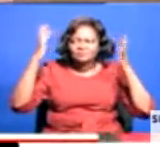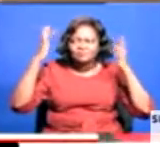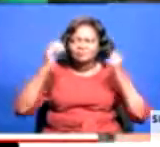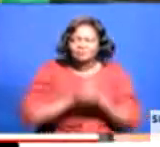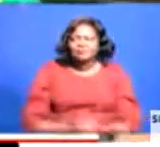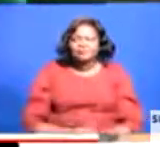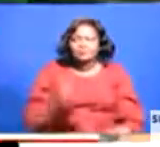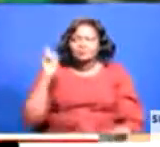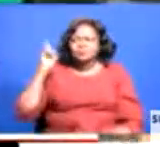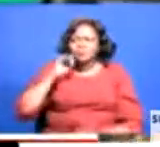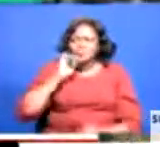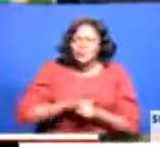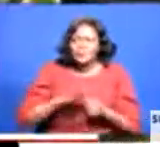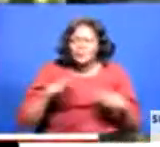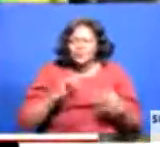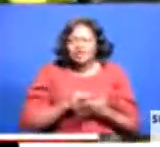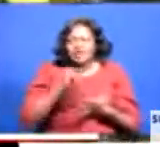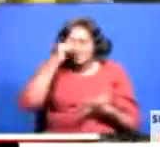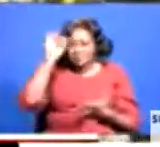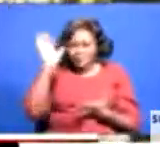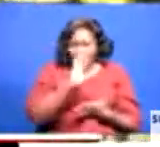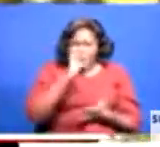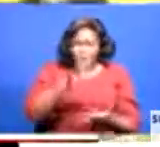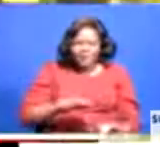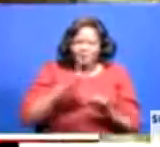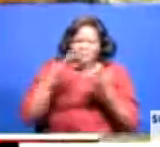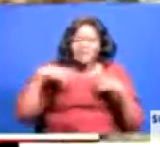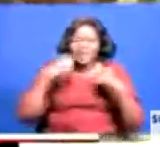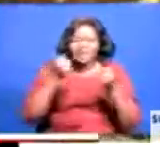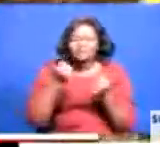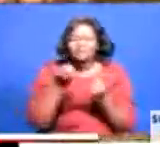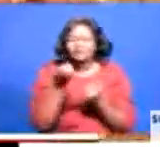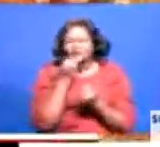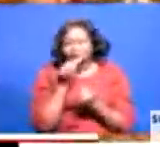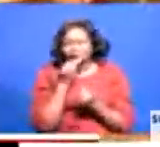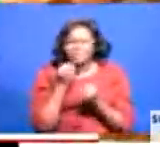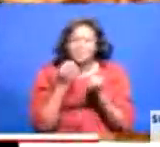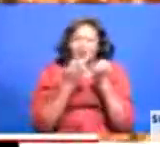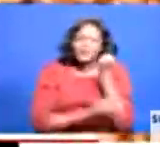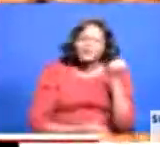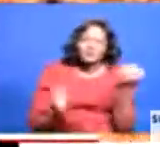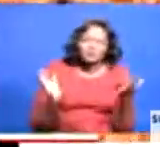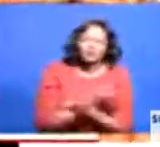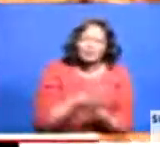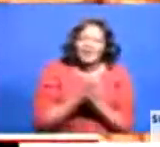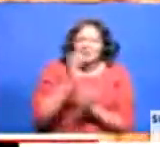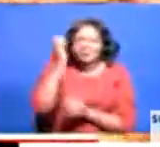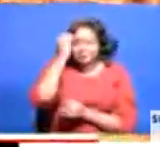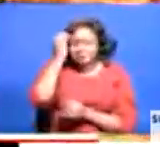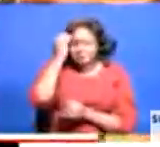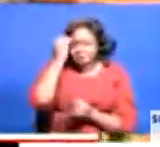Kachapin promised the locals that his government will prioritize health, food security, poverty reduction, and education.